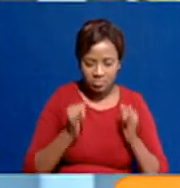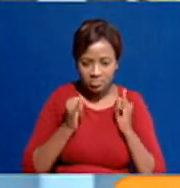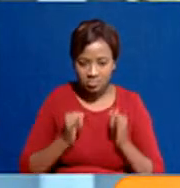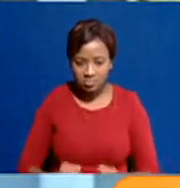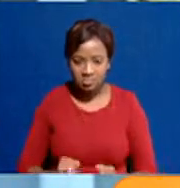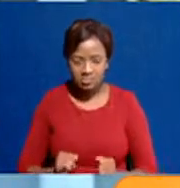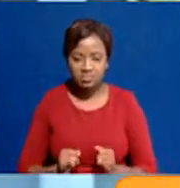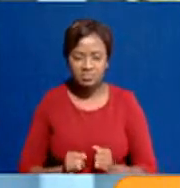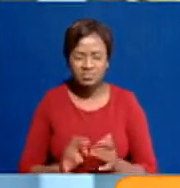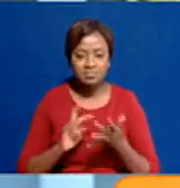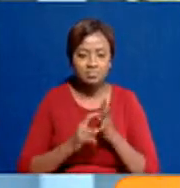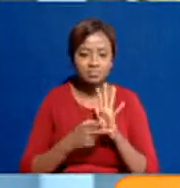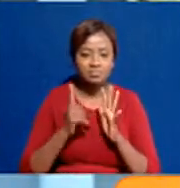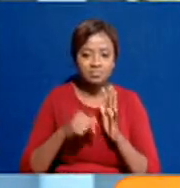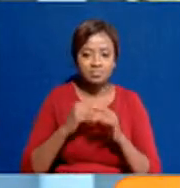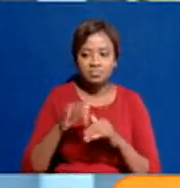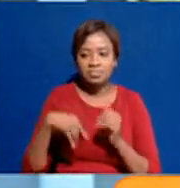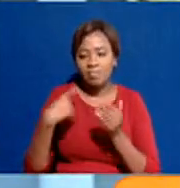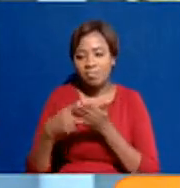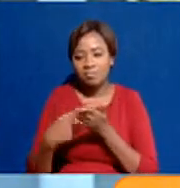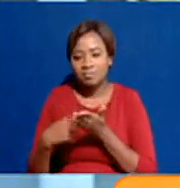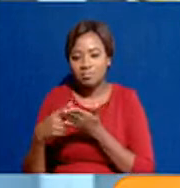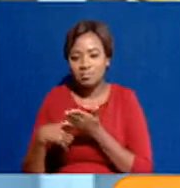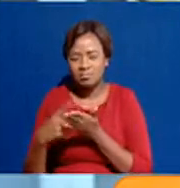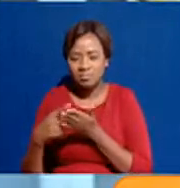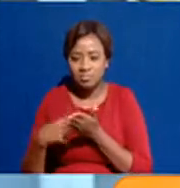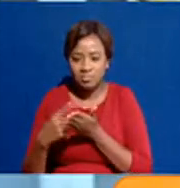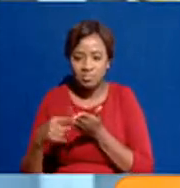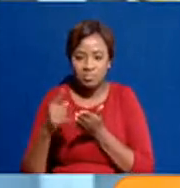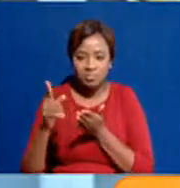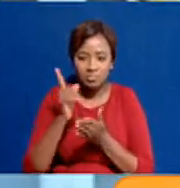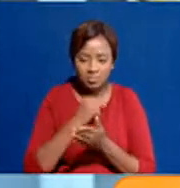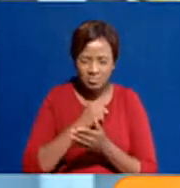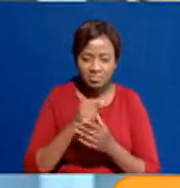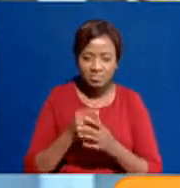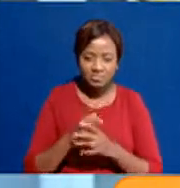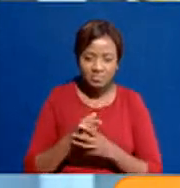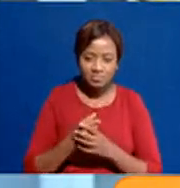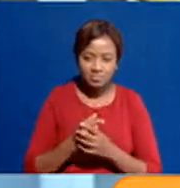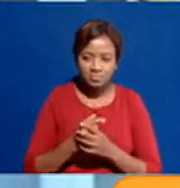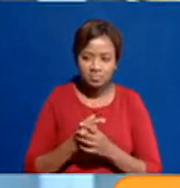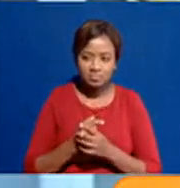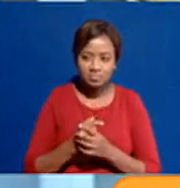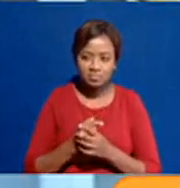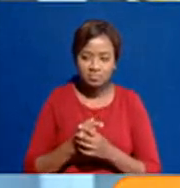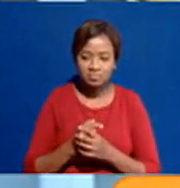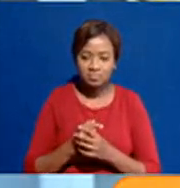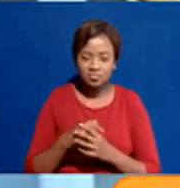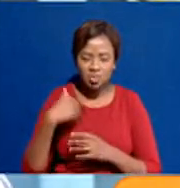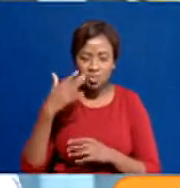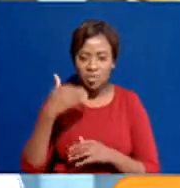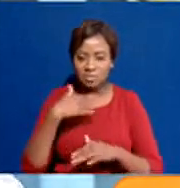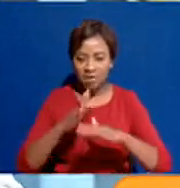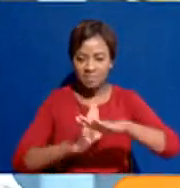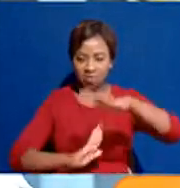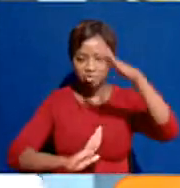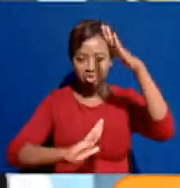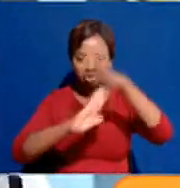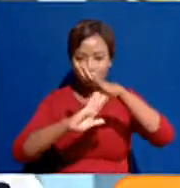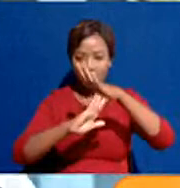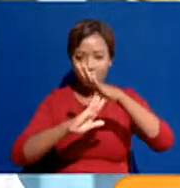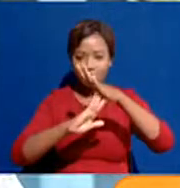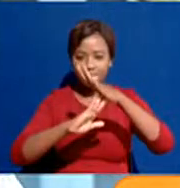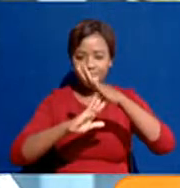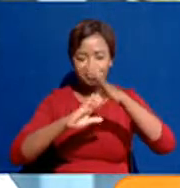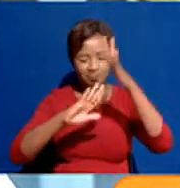So right through the talks you guys have all mentioned, so there'll be a key person. It's Kibaki and